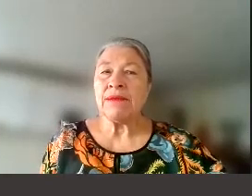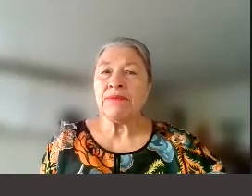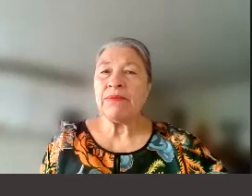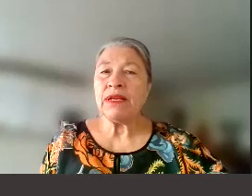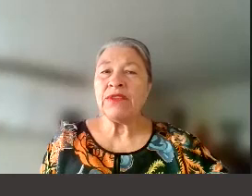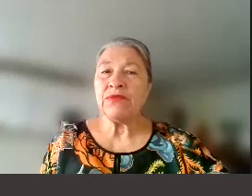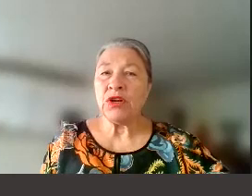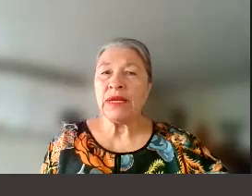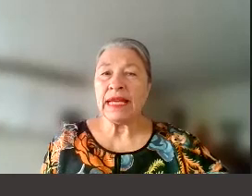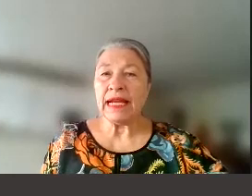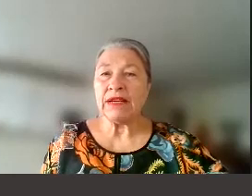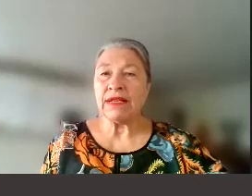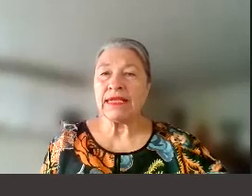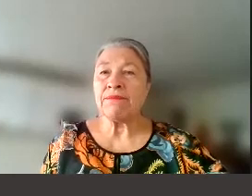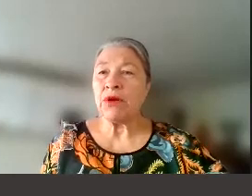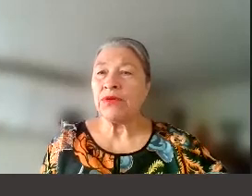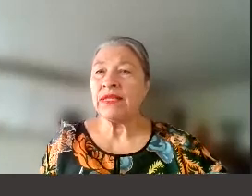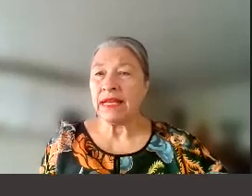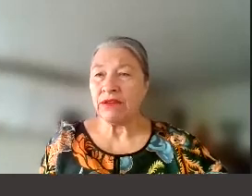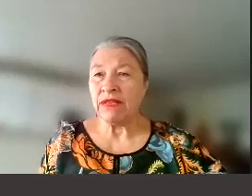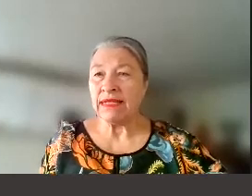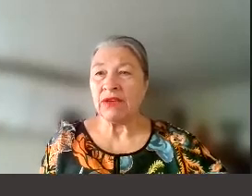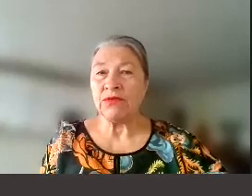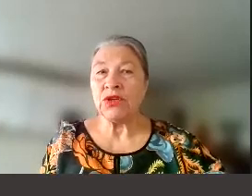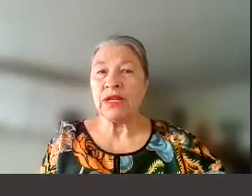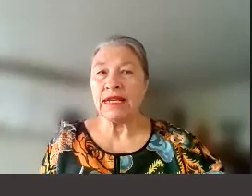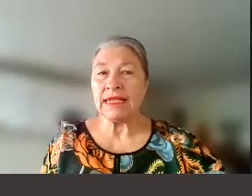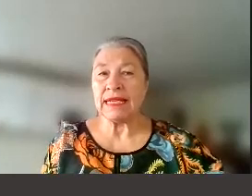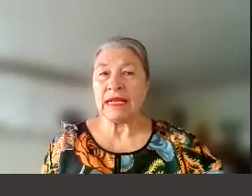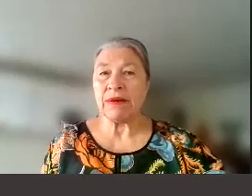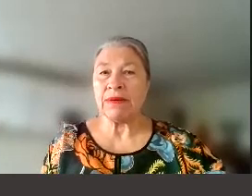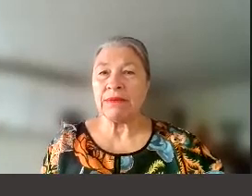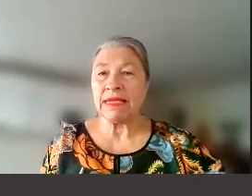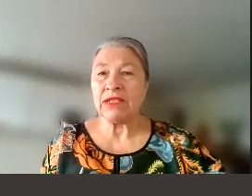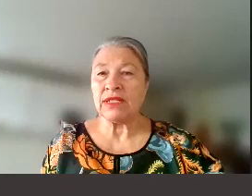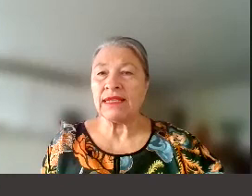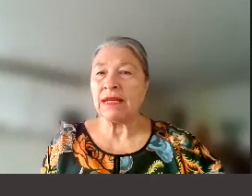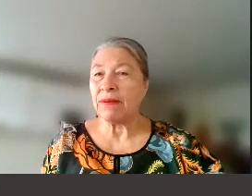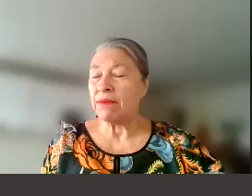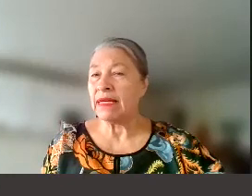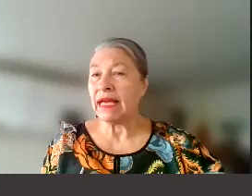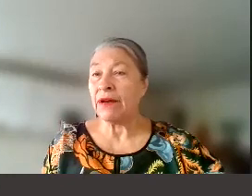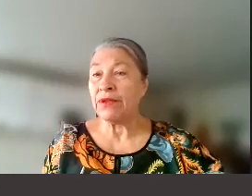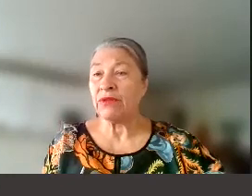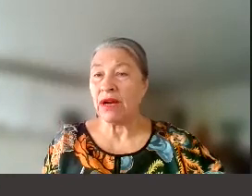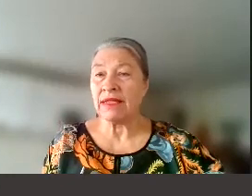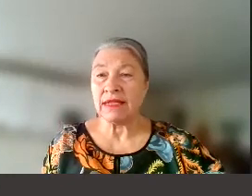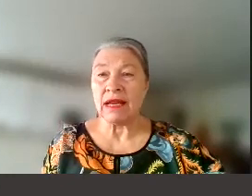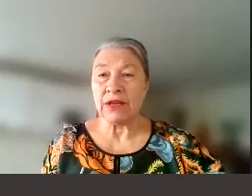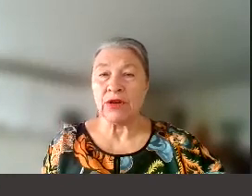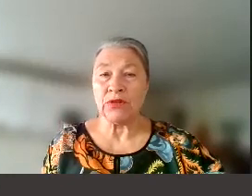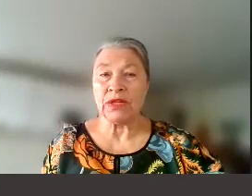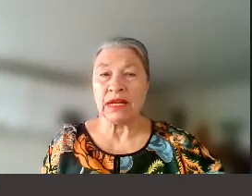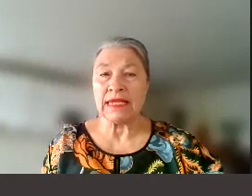And people in the following categories are most at risk of not understanding public messages in a public health crisis